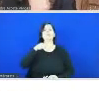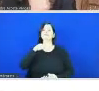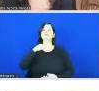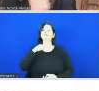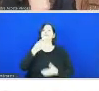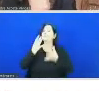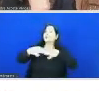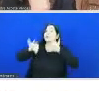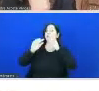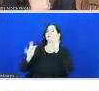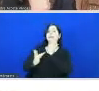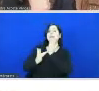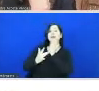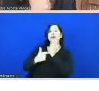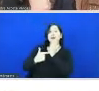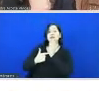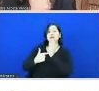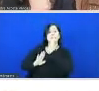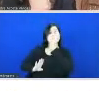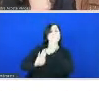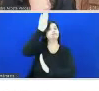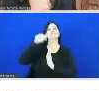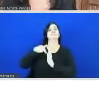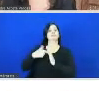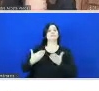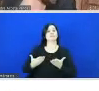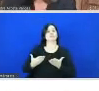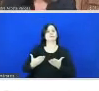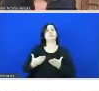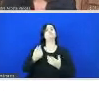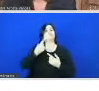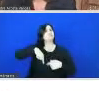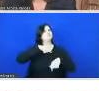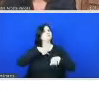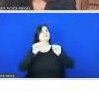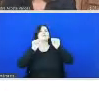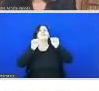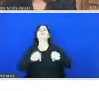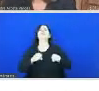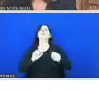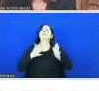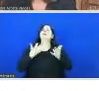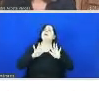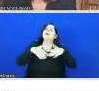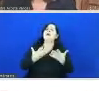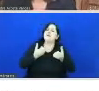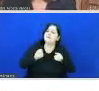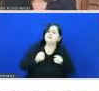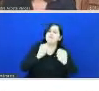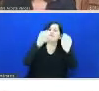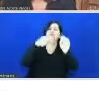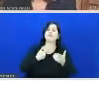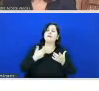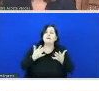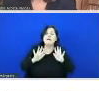try harder to treat that as the human rights abuse that it is, and to shut it down. Finally, on feminist movements